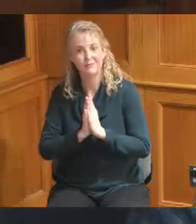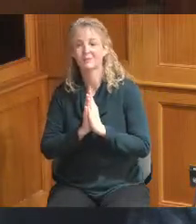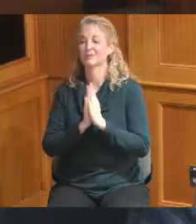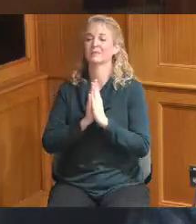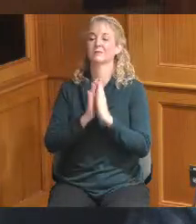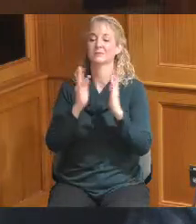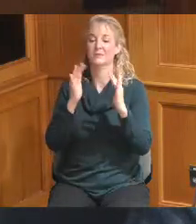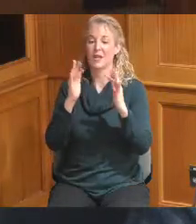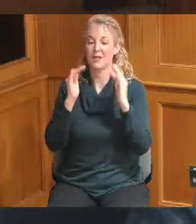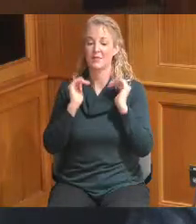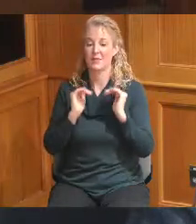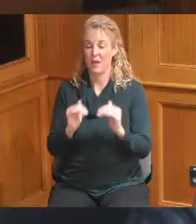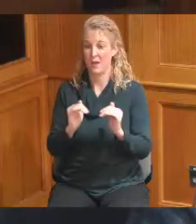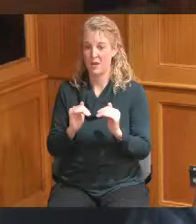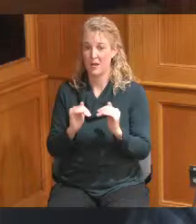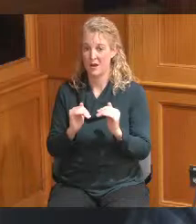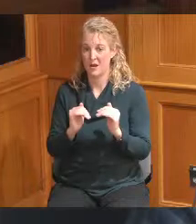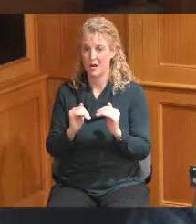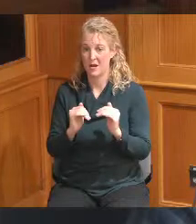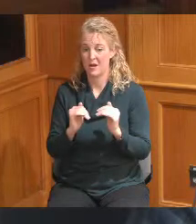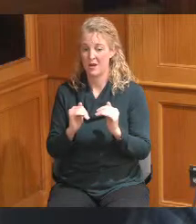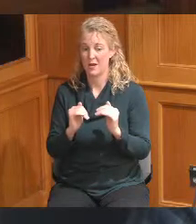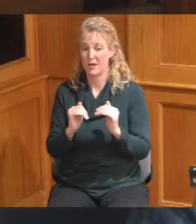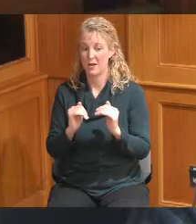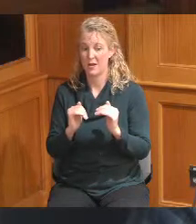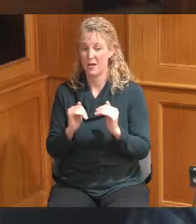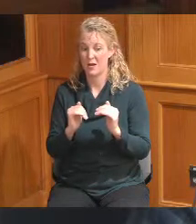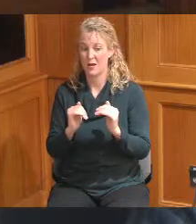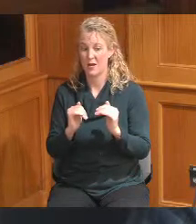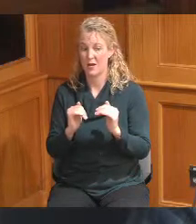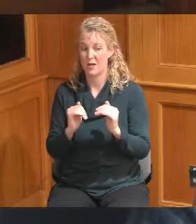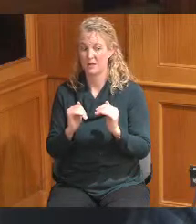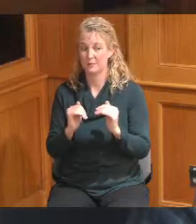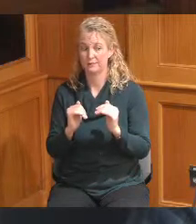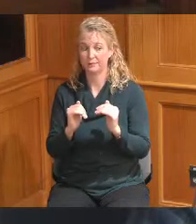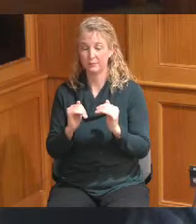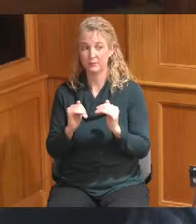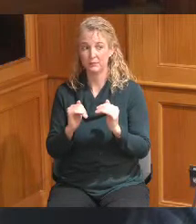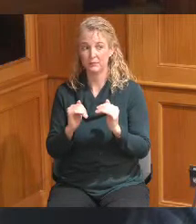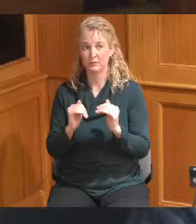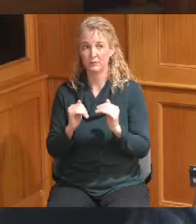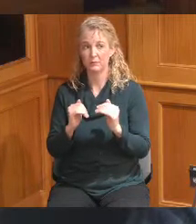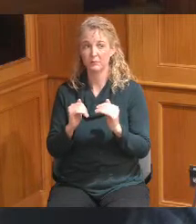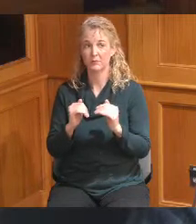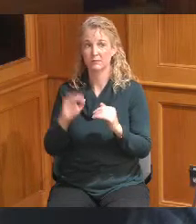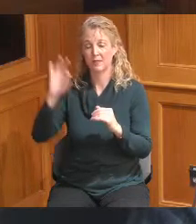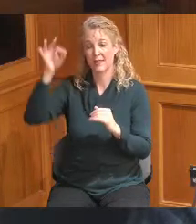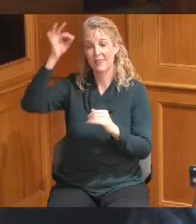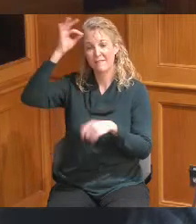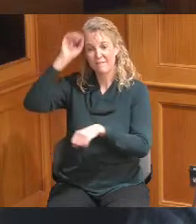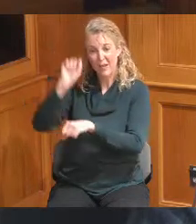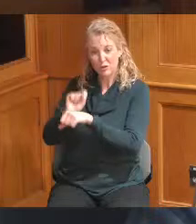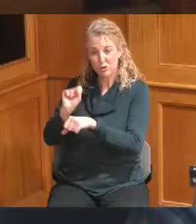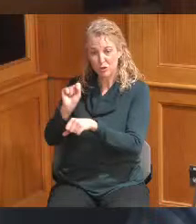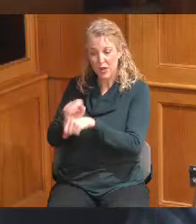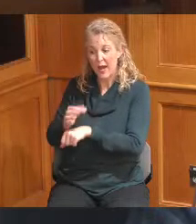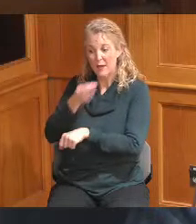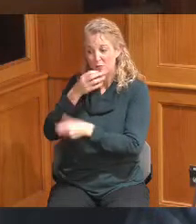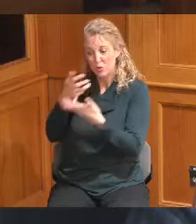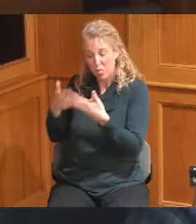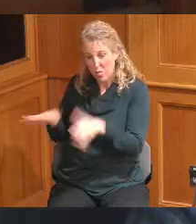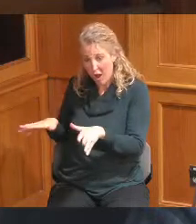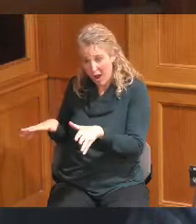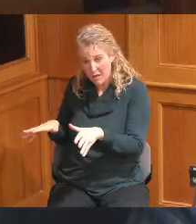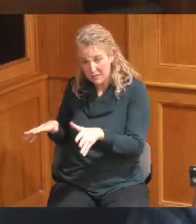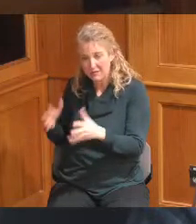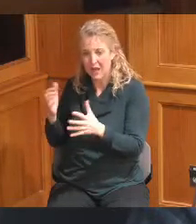And then I don't know if they keep the workforce numbers, but the federal jobs that'll be lost in Hamilton